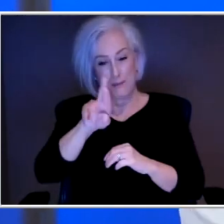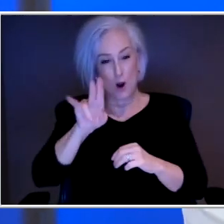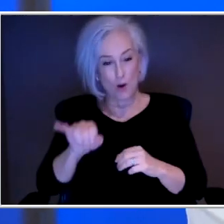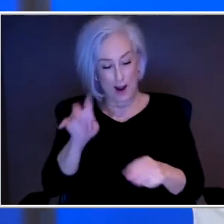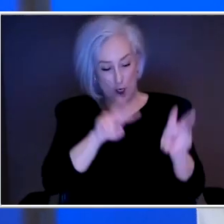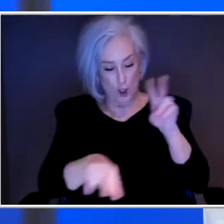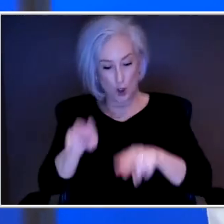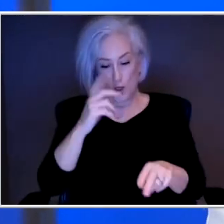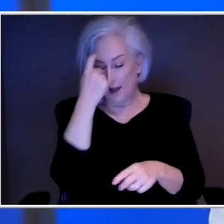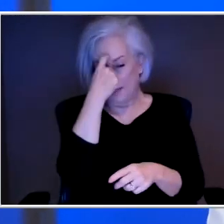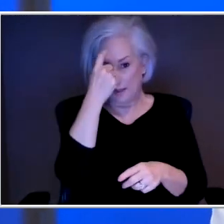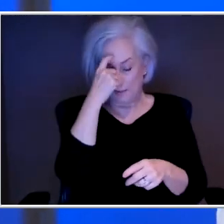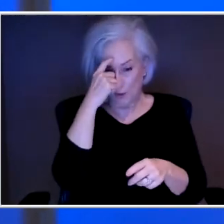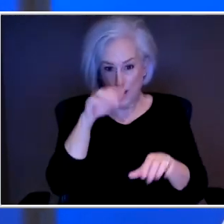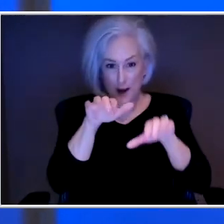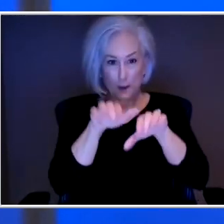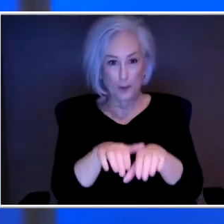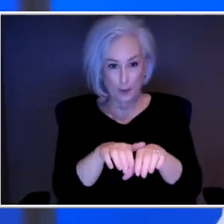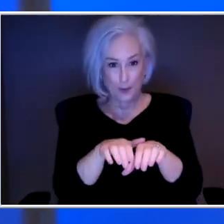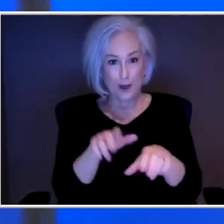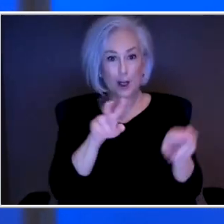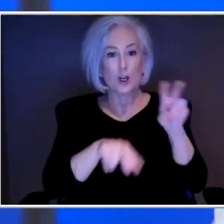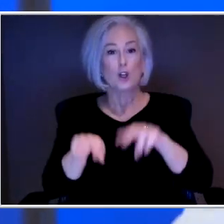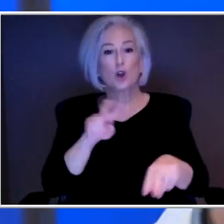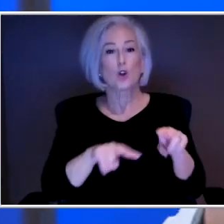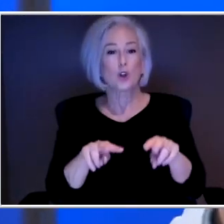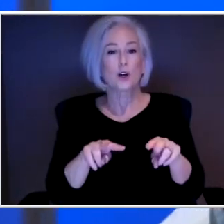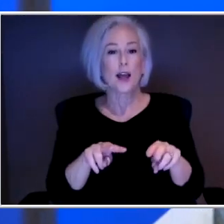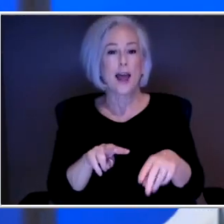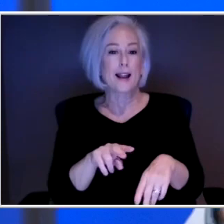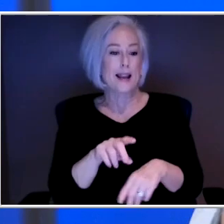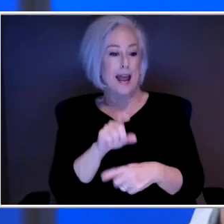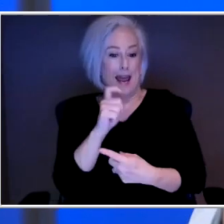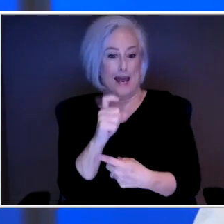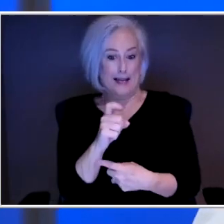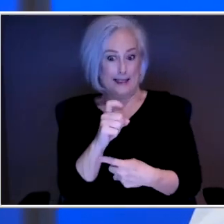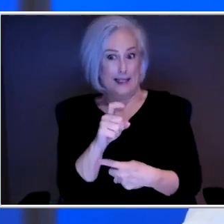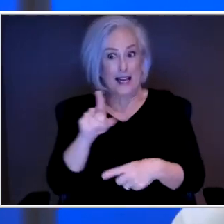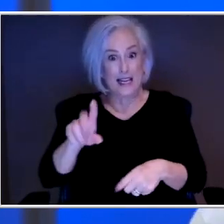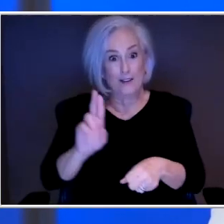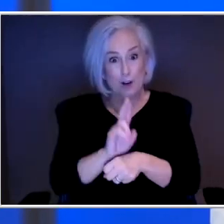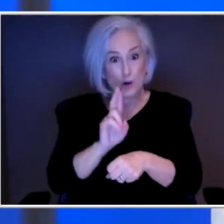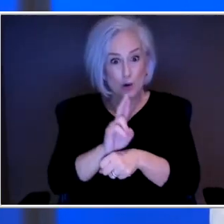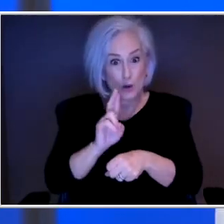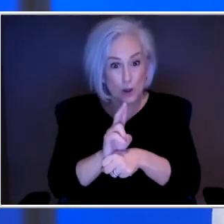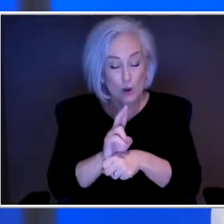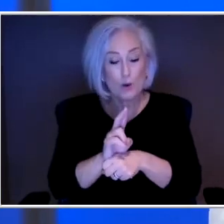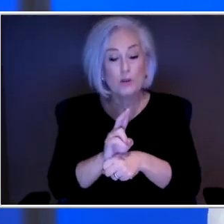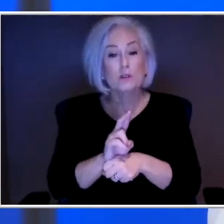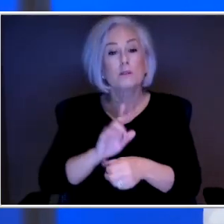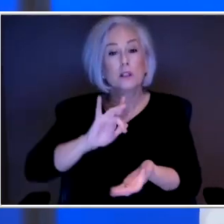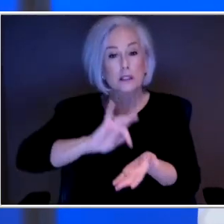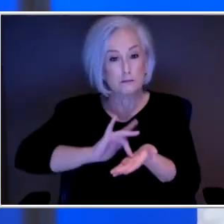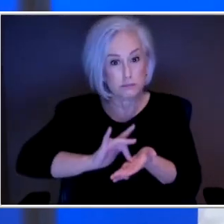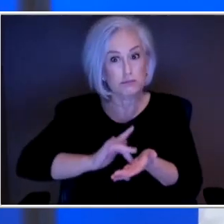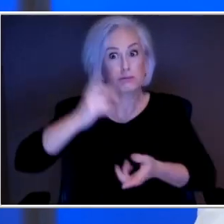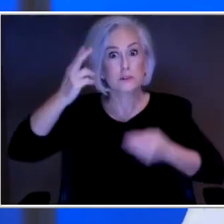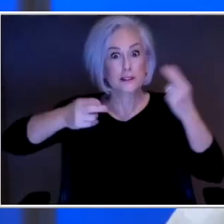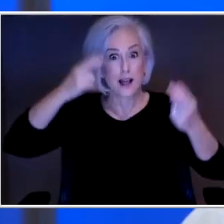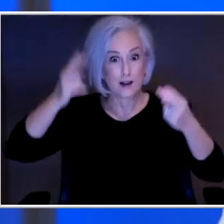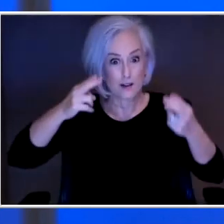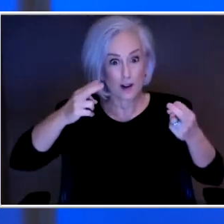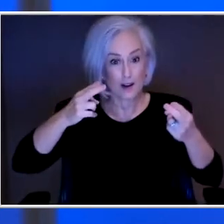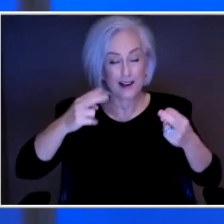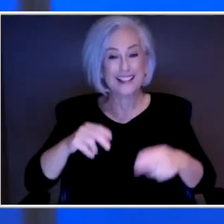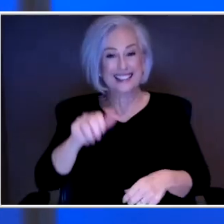are X. Whenever you're on psychedelics, it's like 10X. And so you have a whole bunch more potentiality during the actual trip. But after the